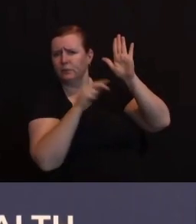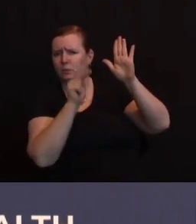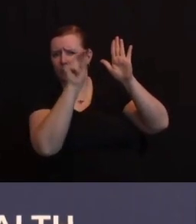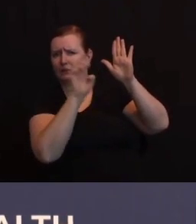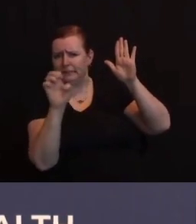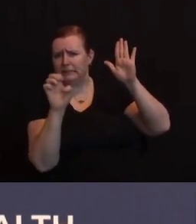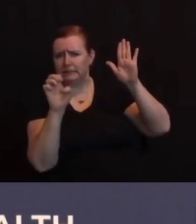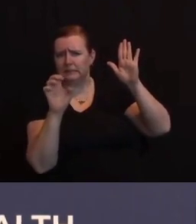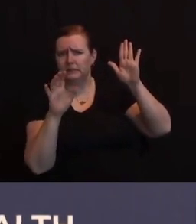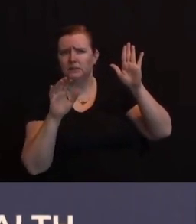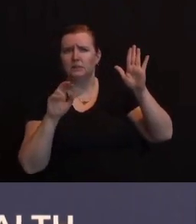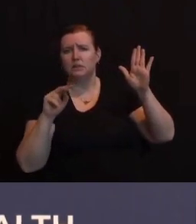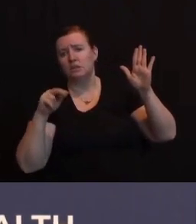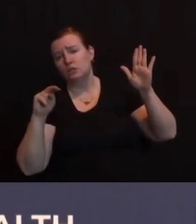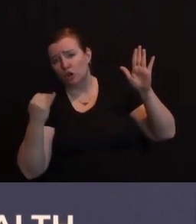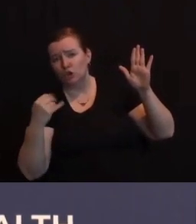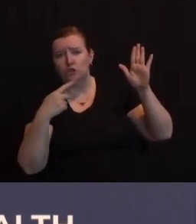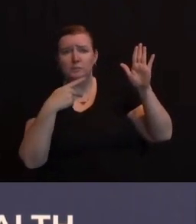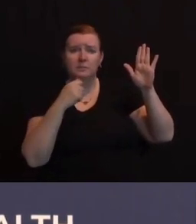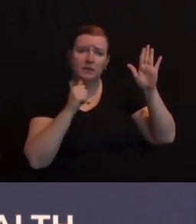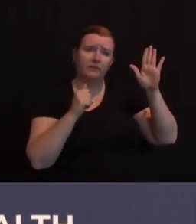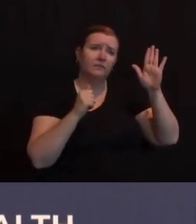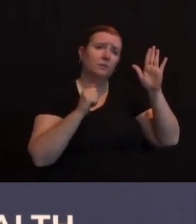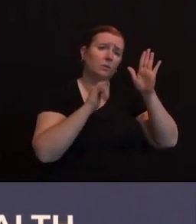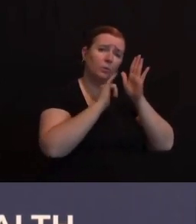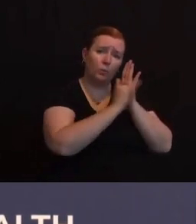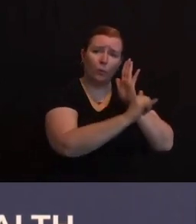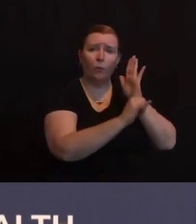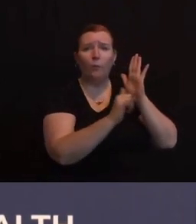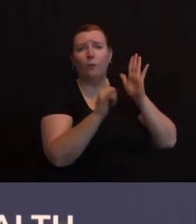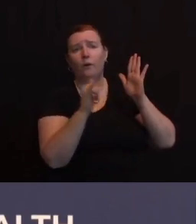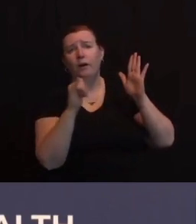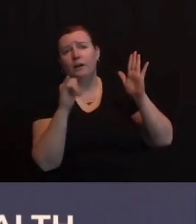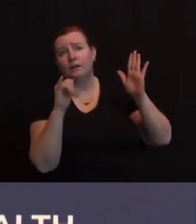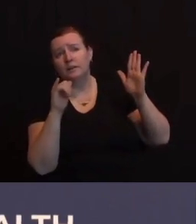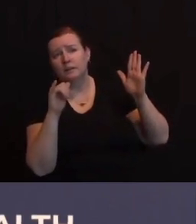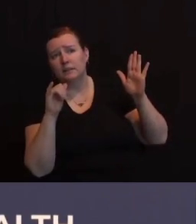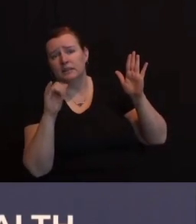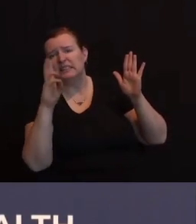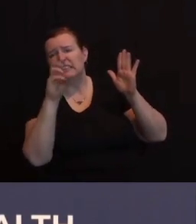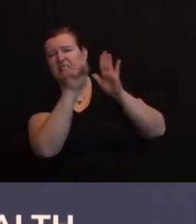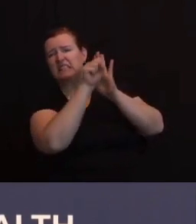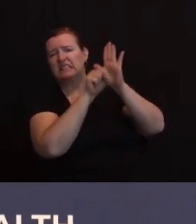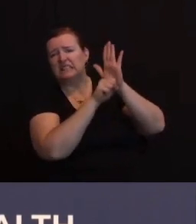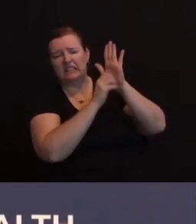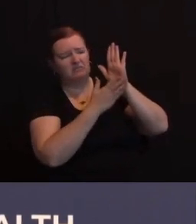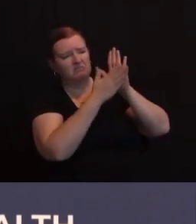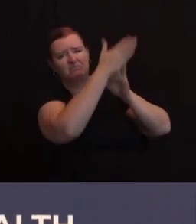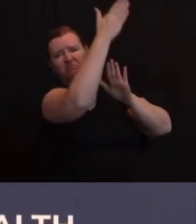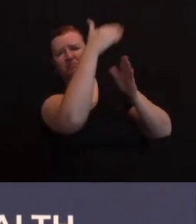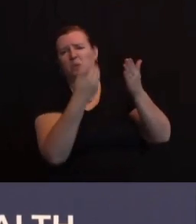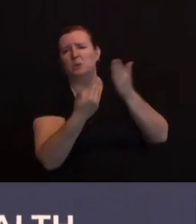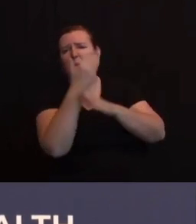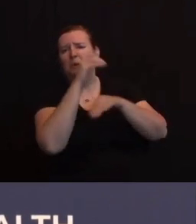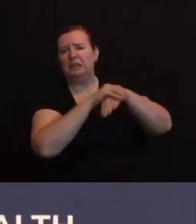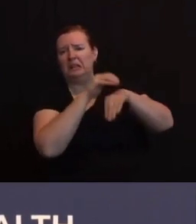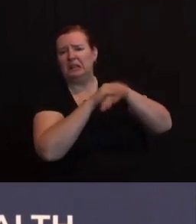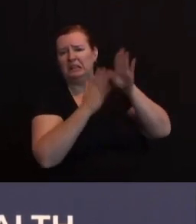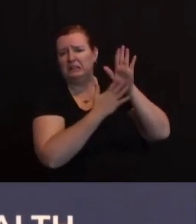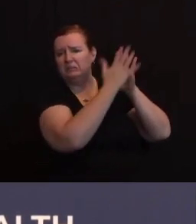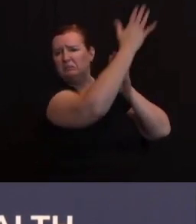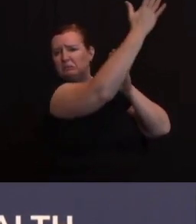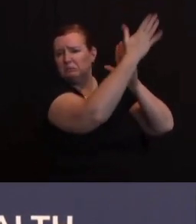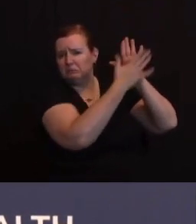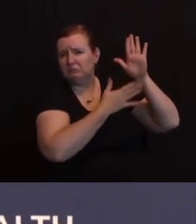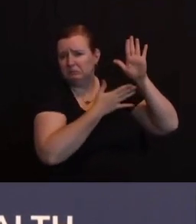it's Pennsylvania, New Jersey, obviously, New York, and then the 6 New England states. And so it's still meaningful because there's an enormous amount